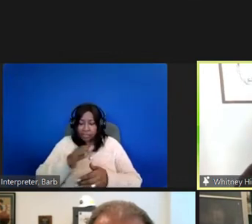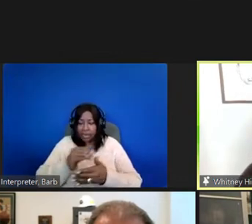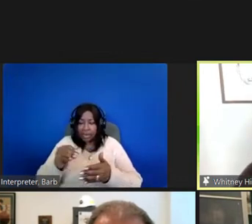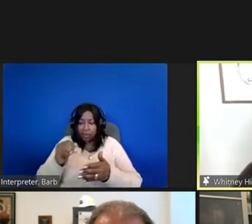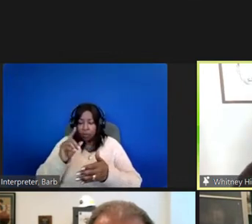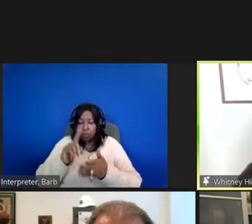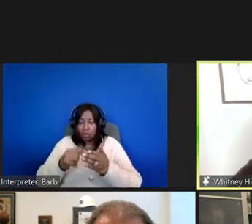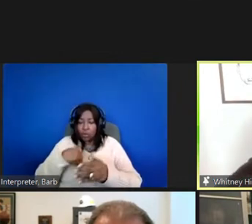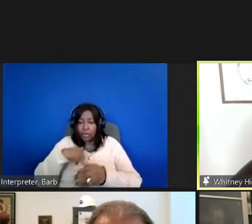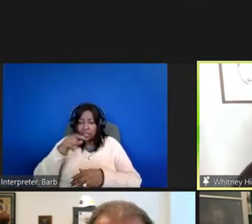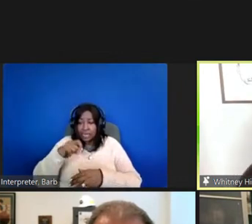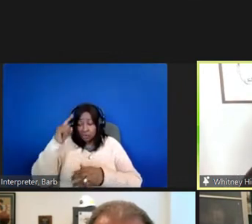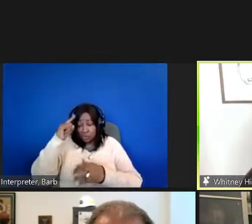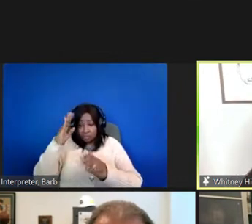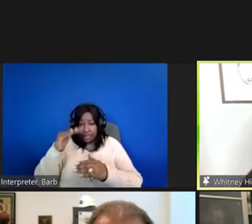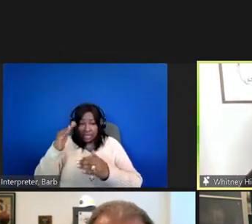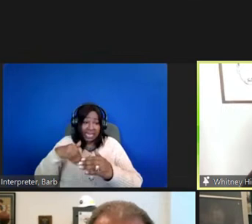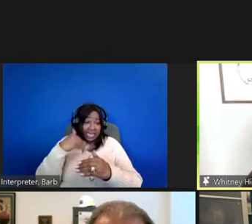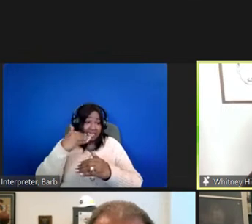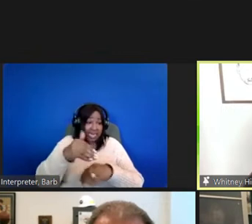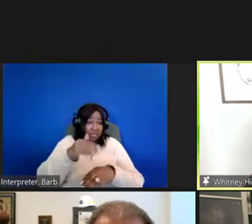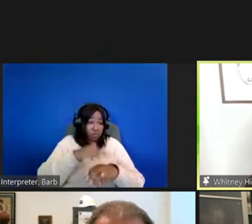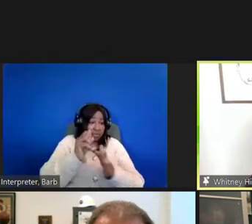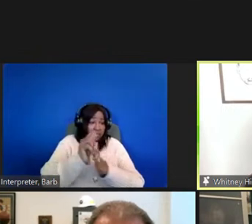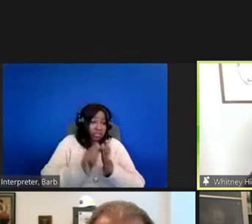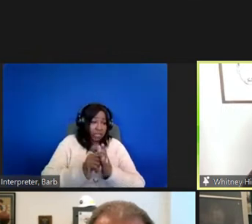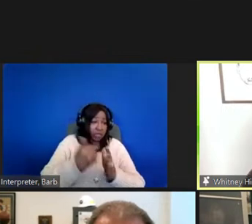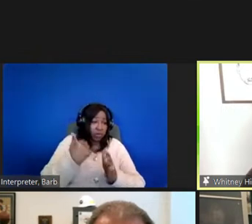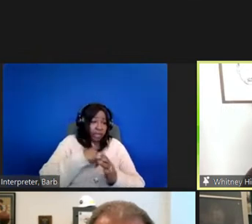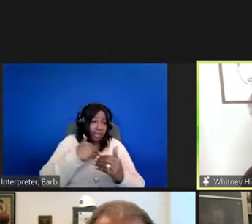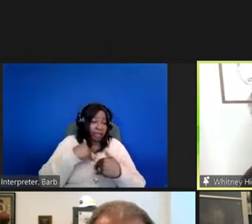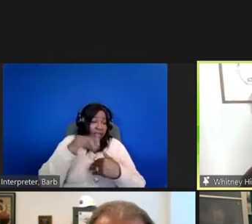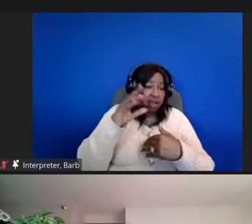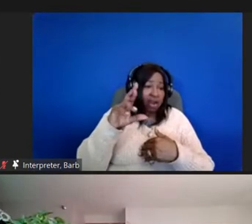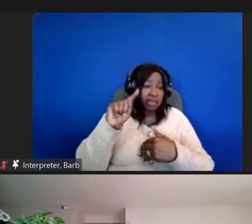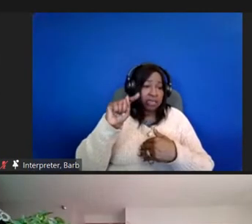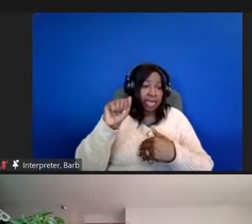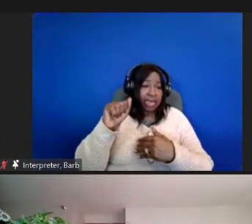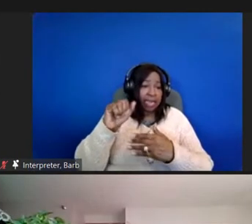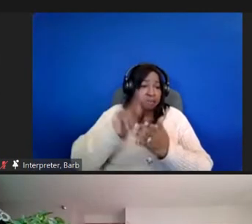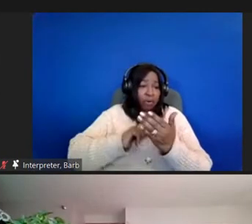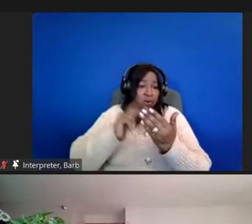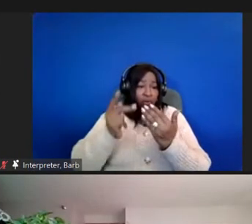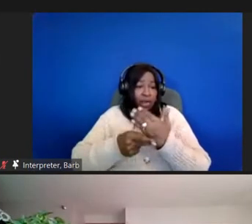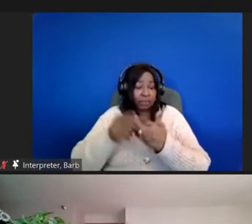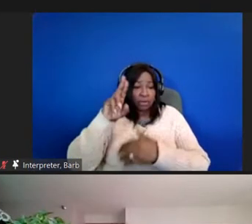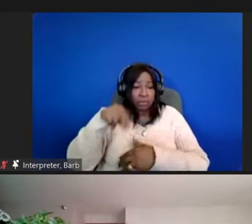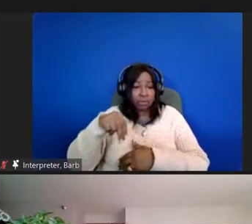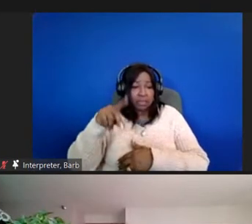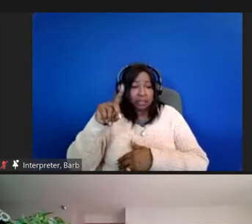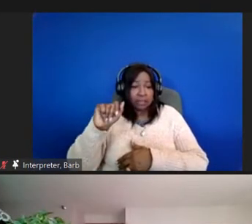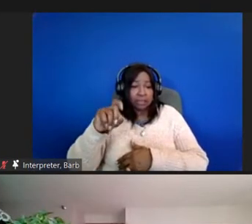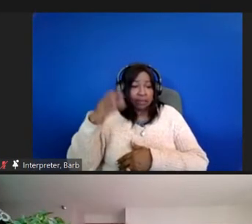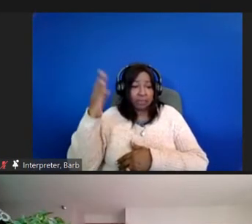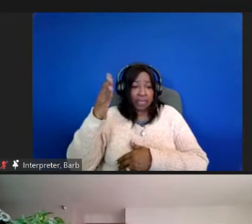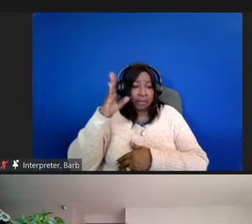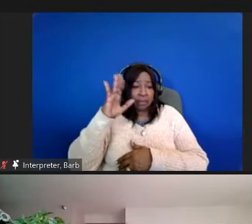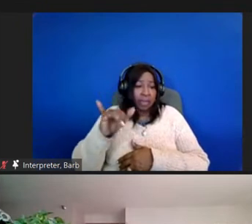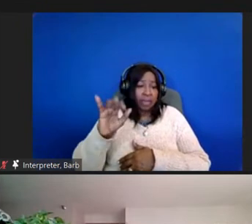Next on the agenda, we have RTA programs update, which is going to be presented by Mark